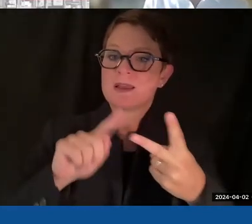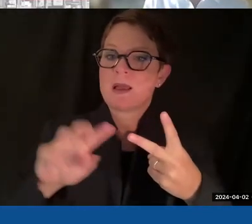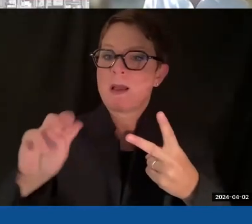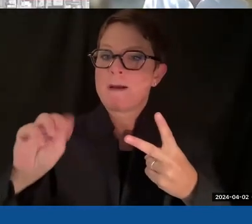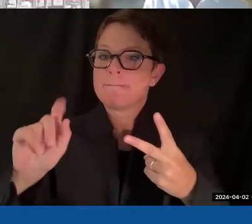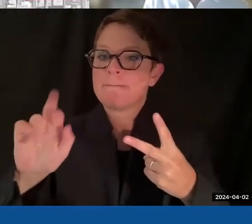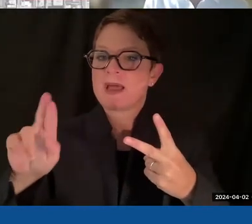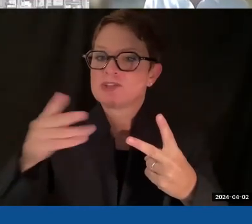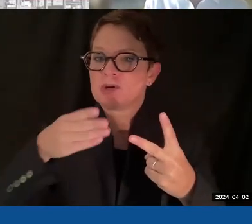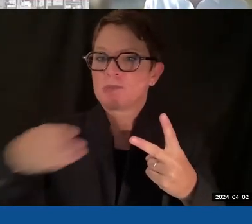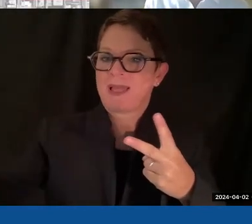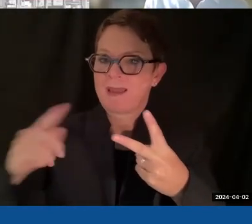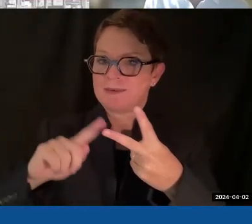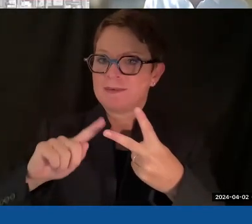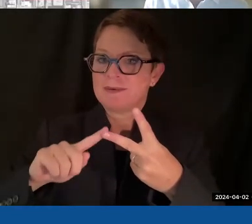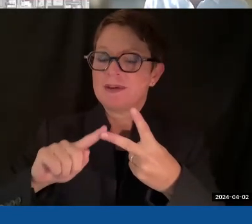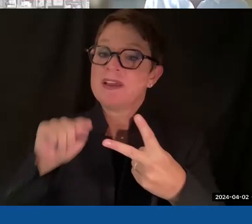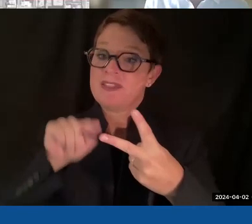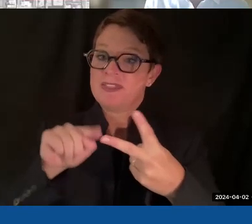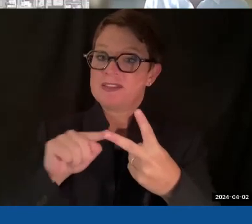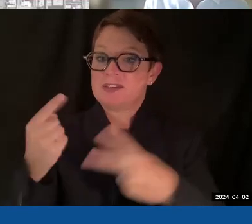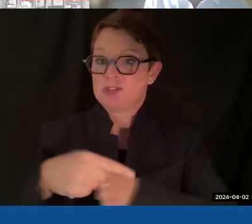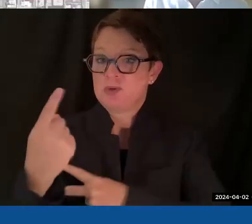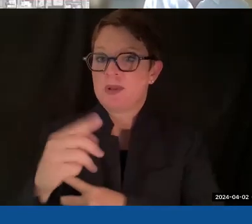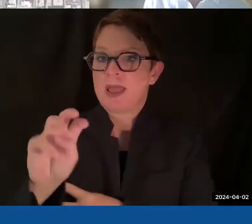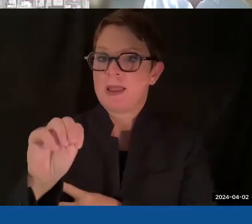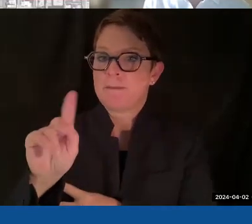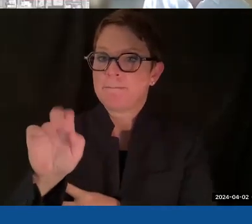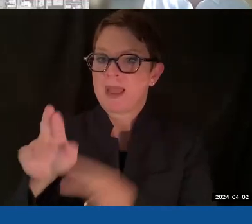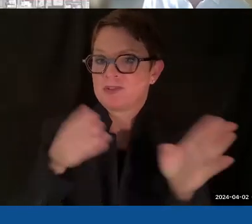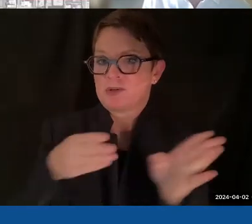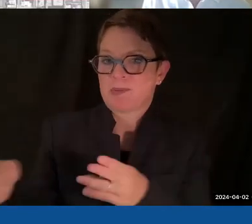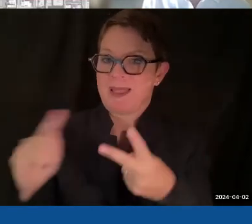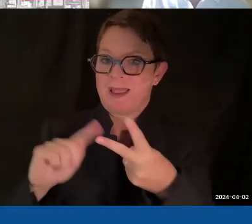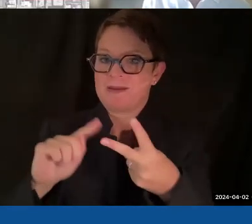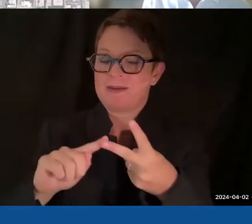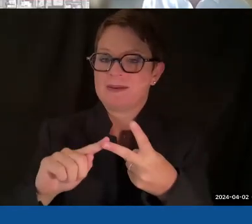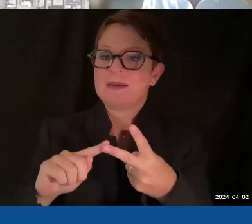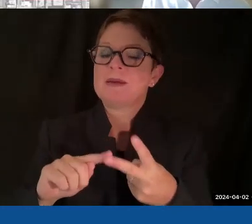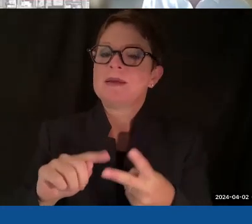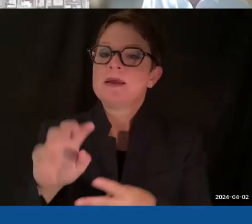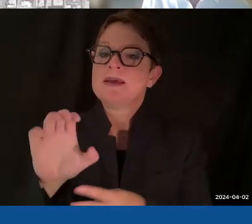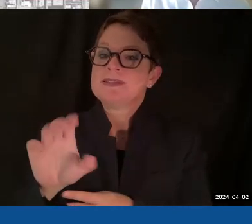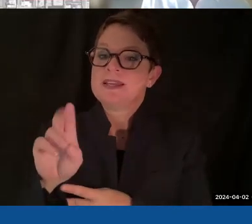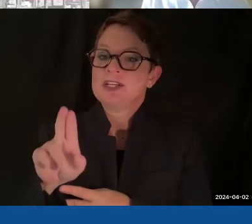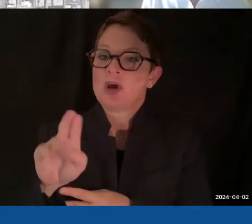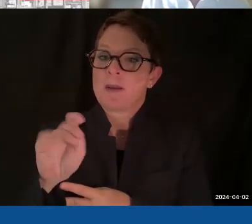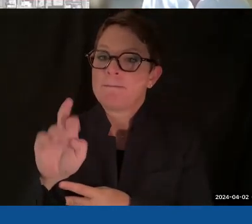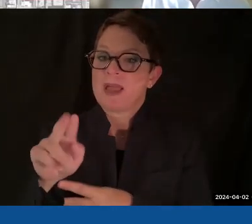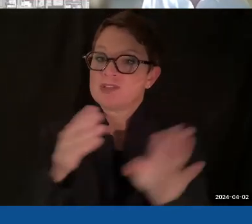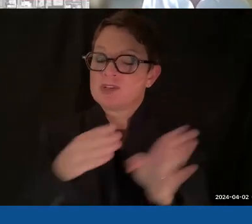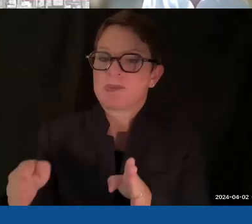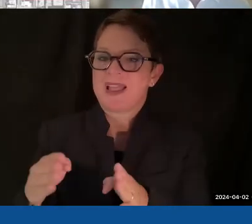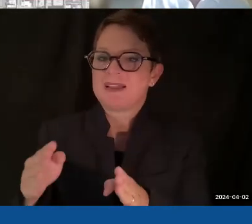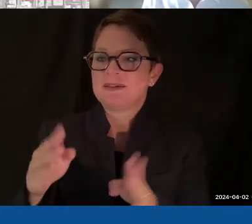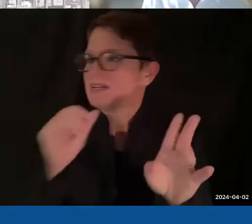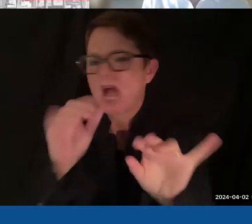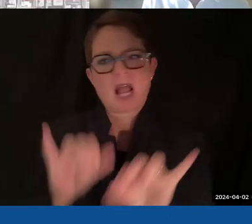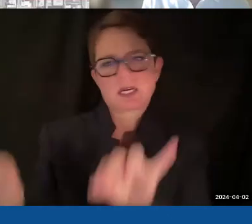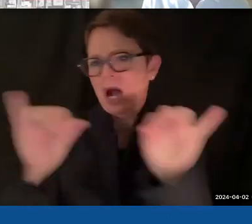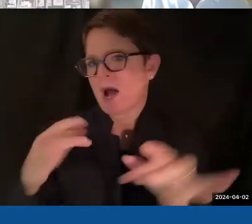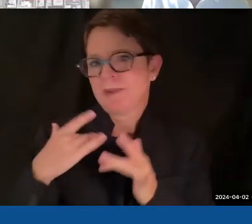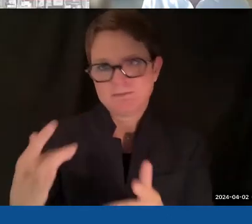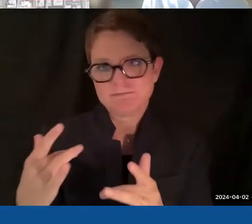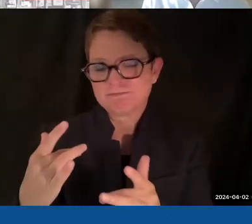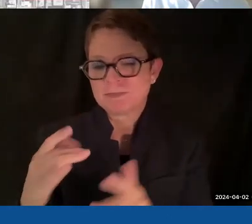master plans, which we are here to discuss today. CDR for master plans is less common. CDR